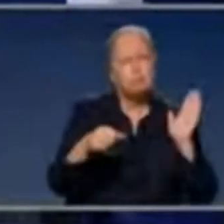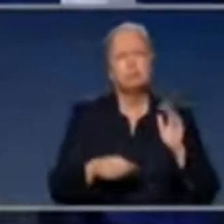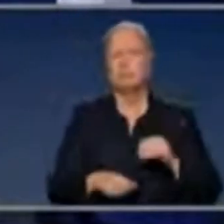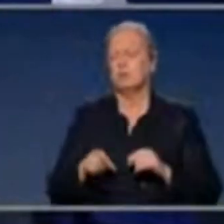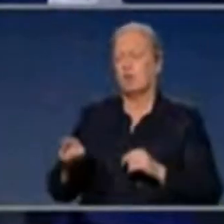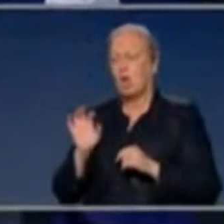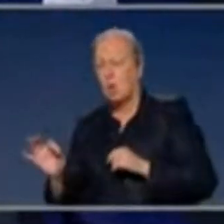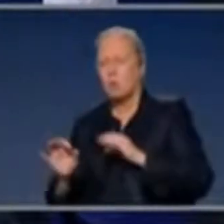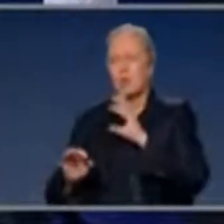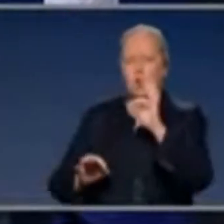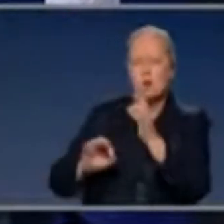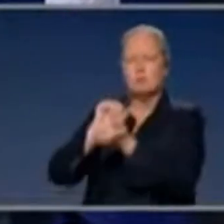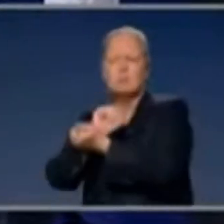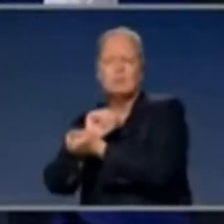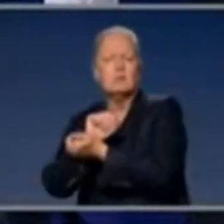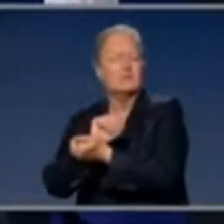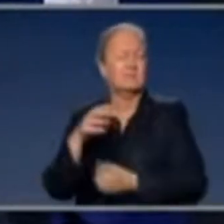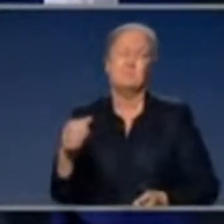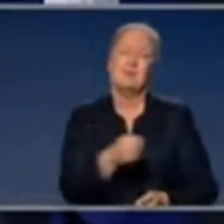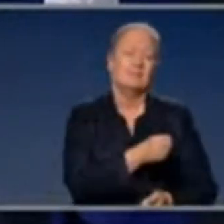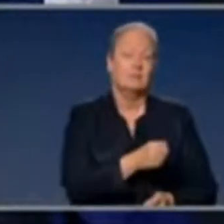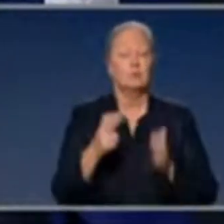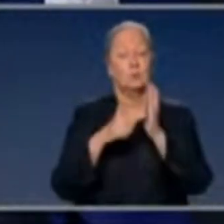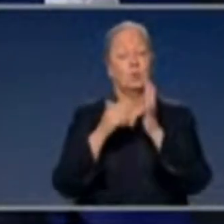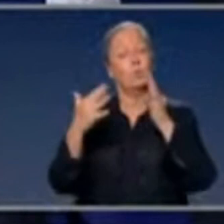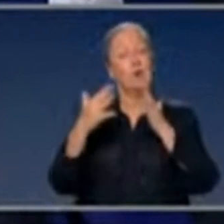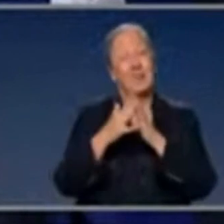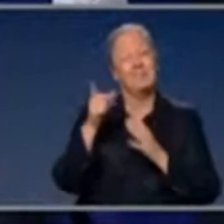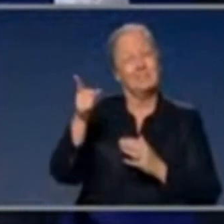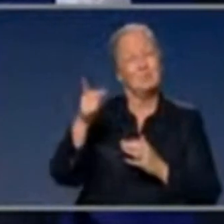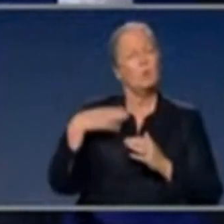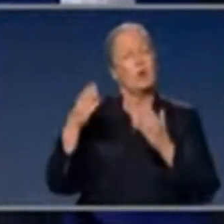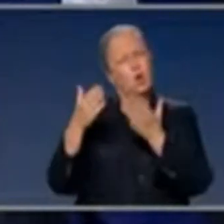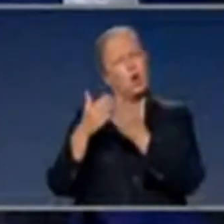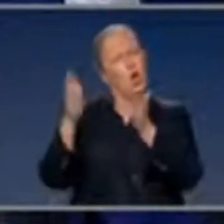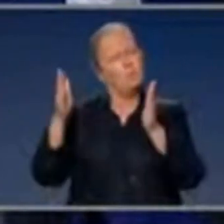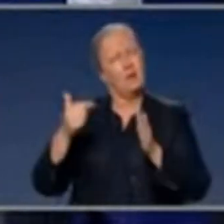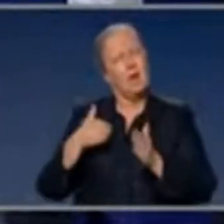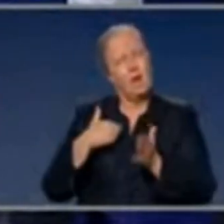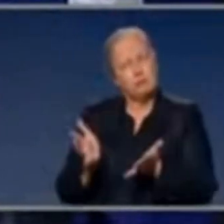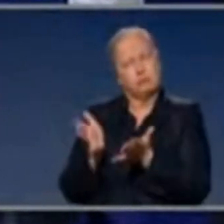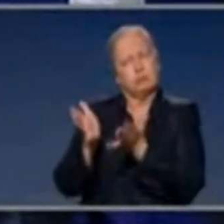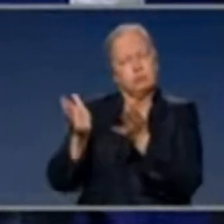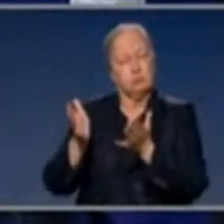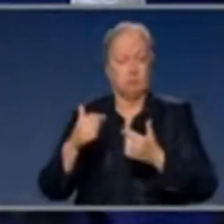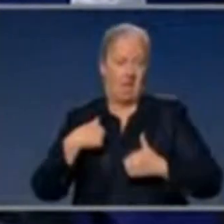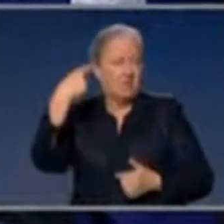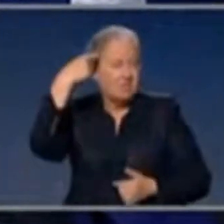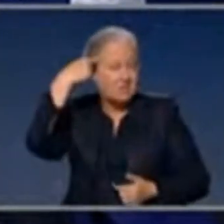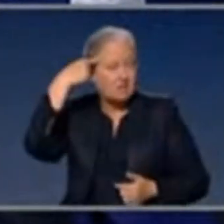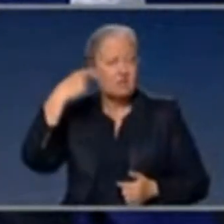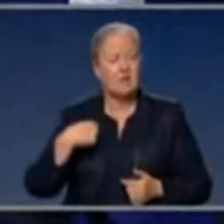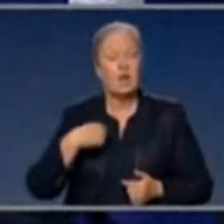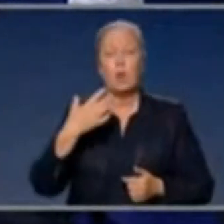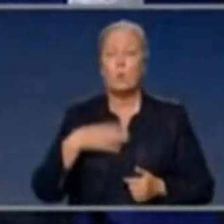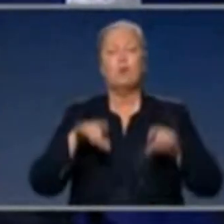the New South Wales government for keeping New South Wales open, always leaning forward to keep New South Wales open. That's my approach. I want